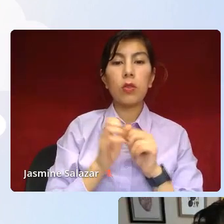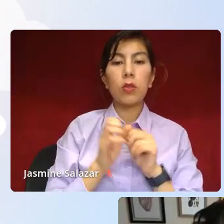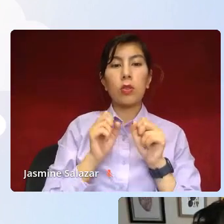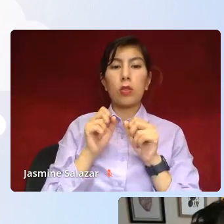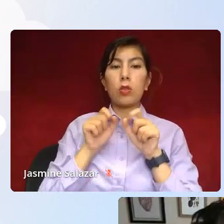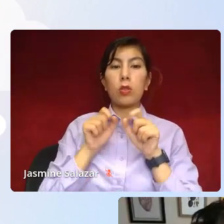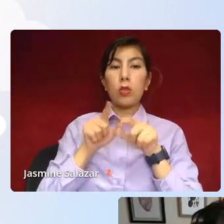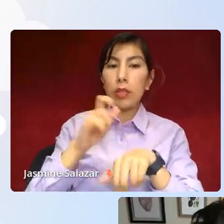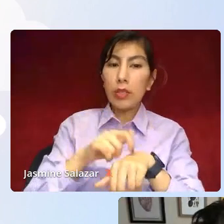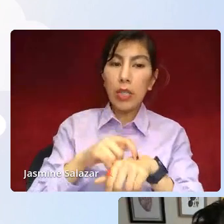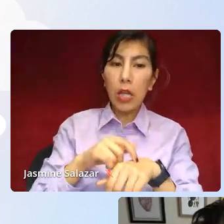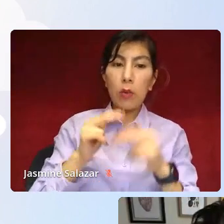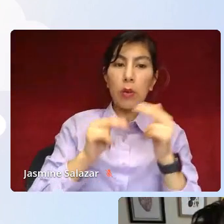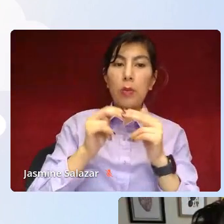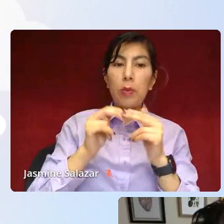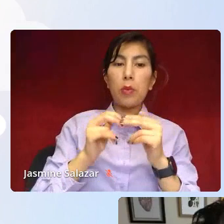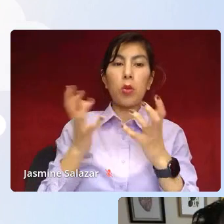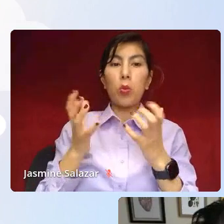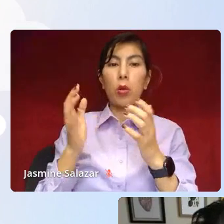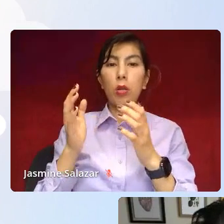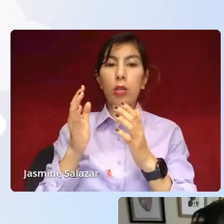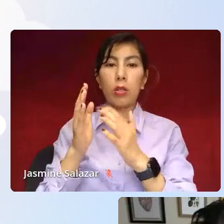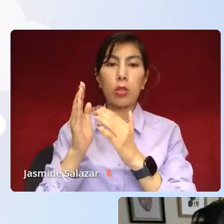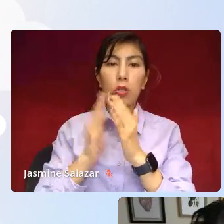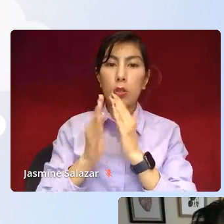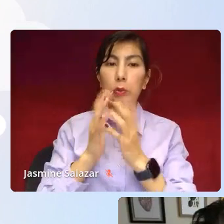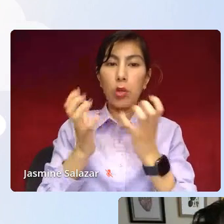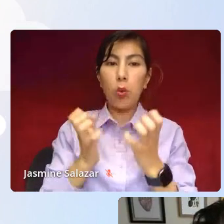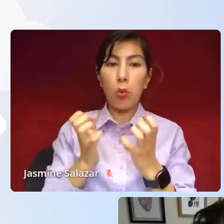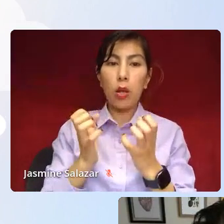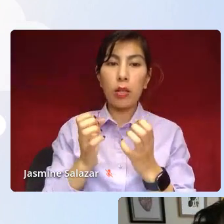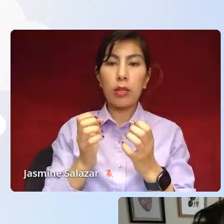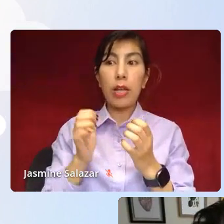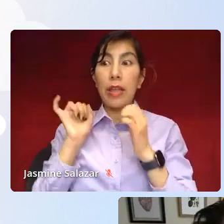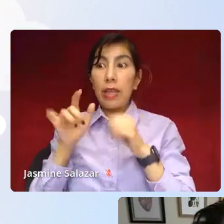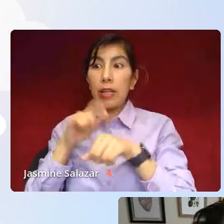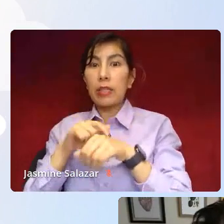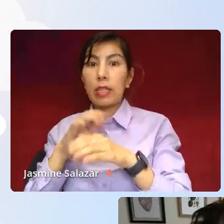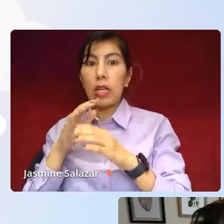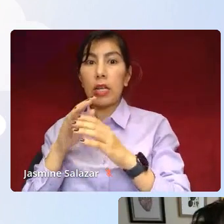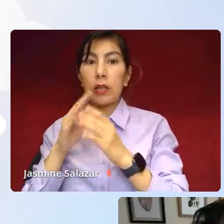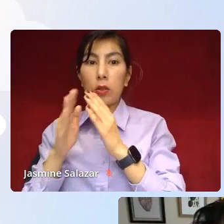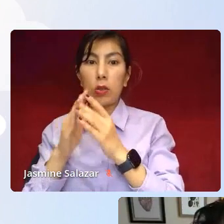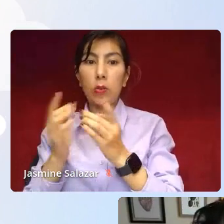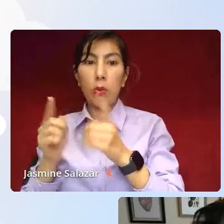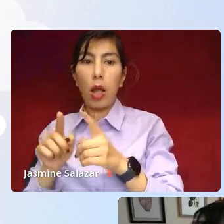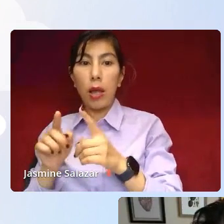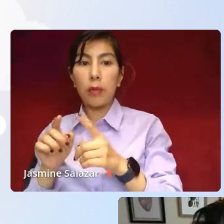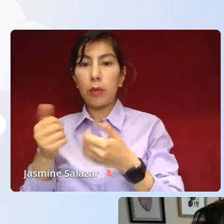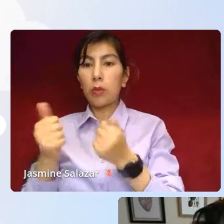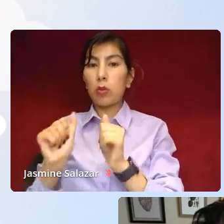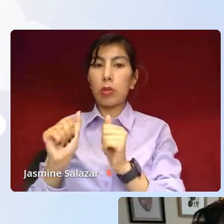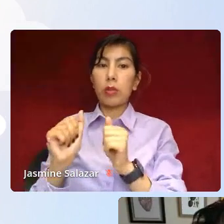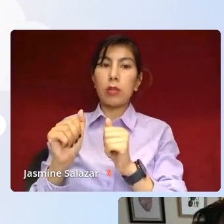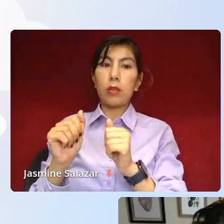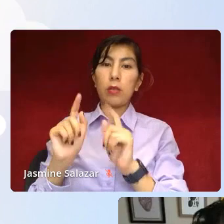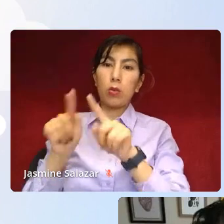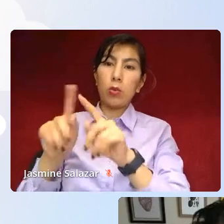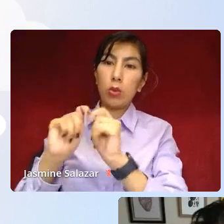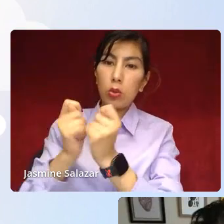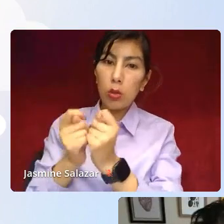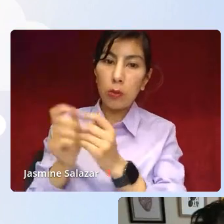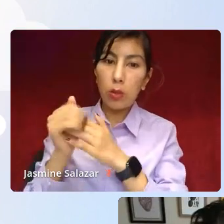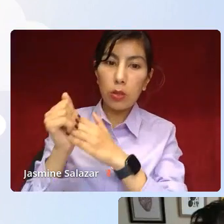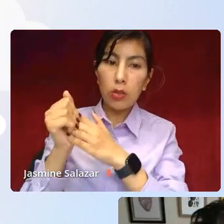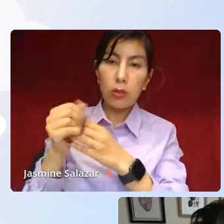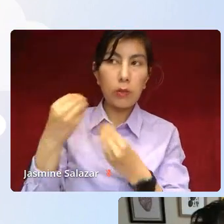important at that time because things were happening in our community where they were going to tribal leadership and letting them know, you know, what are